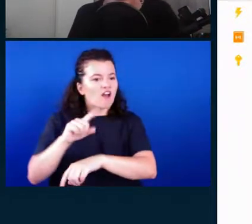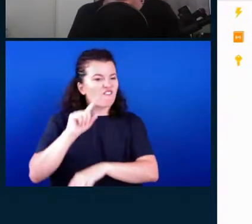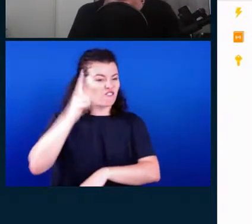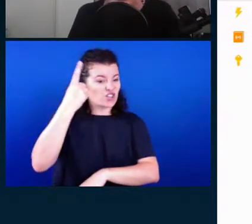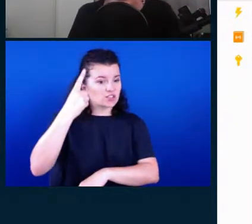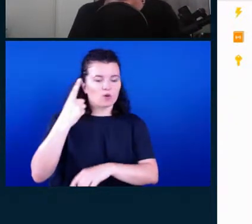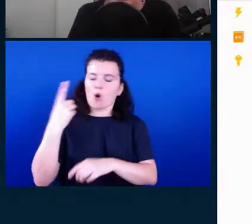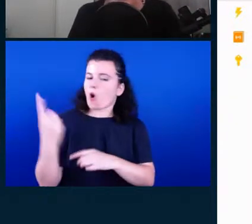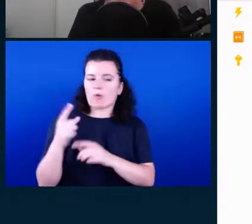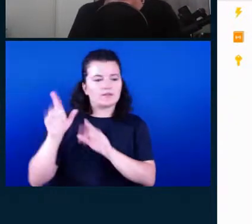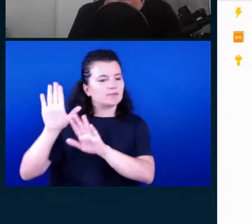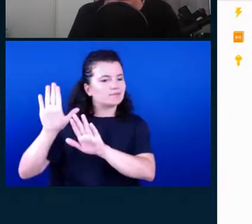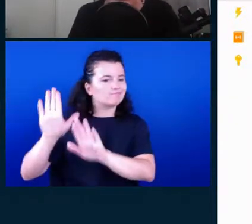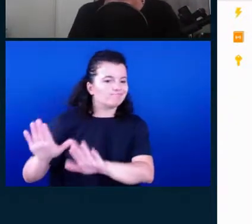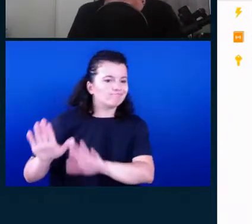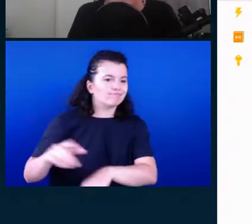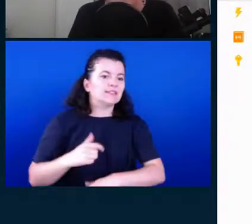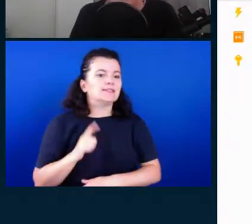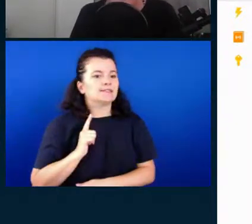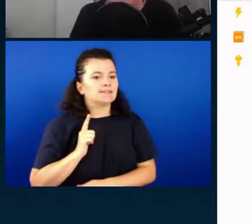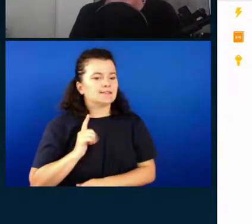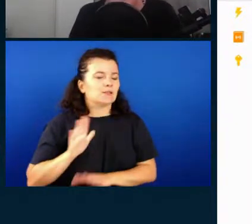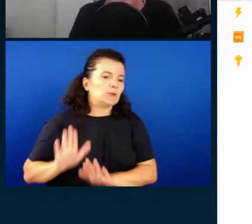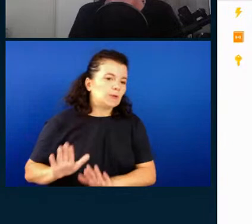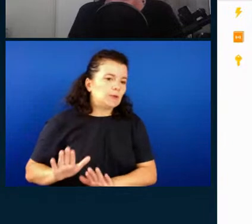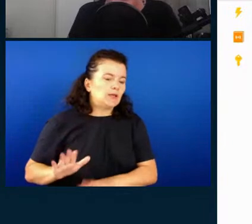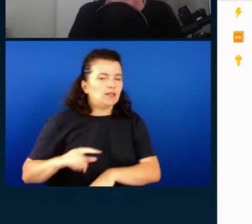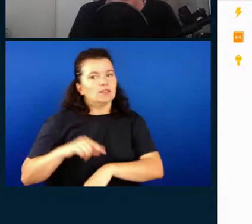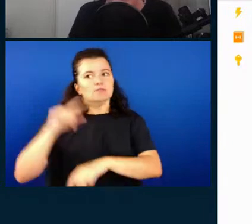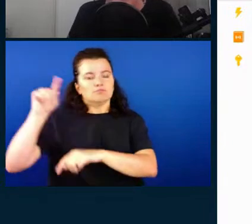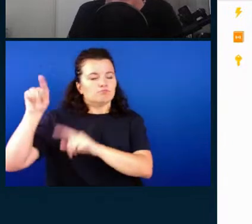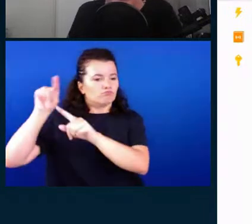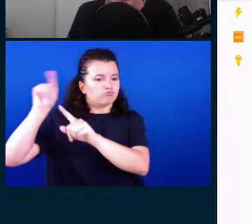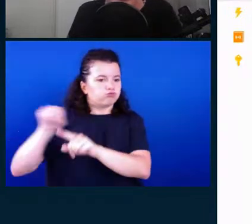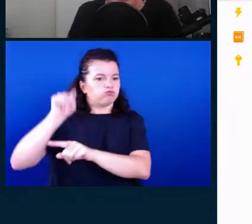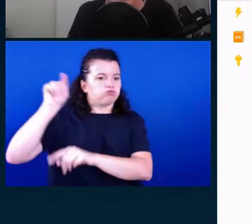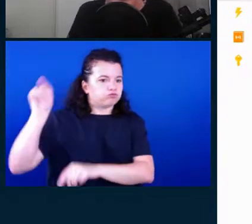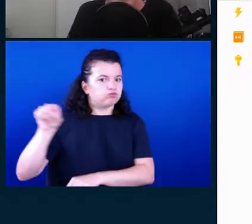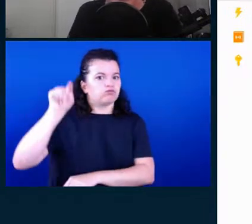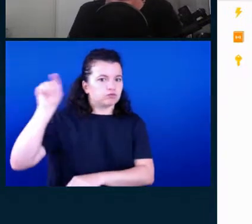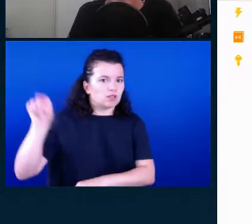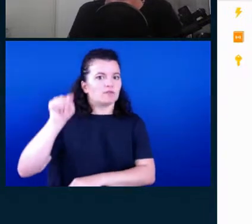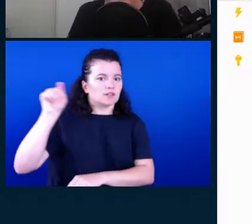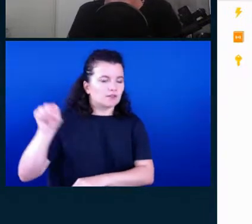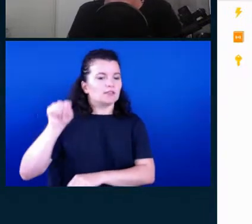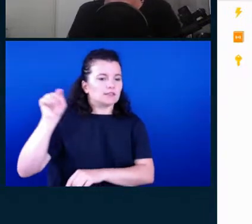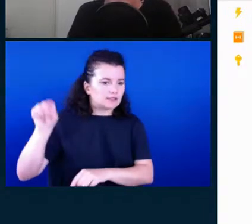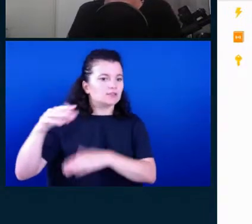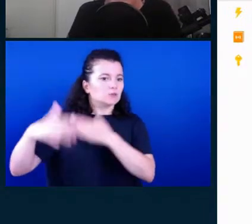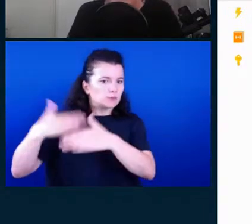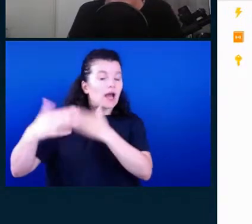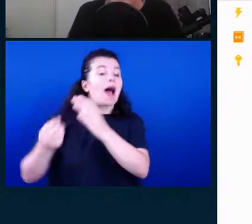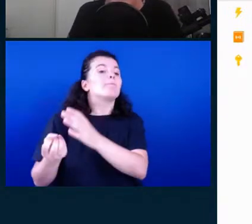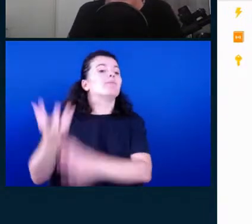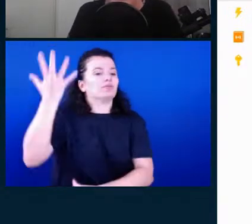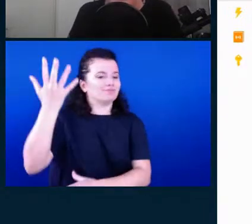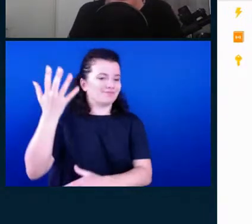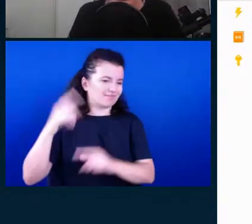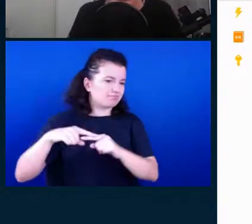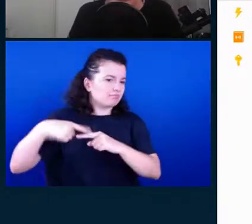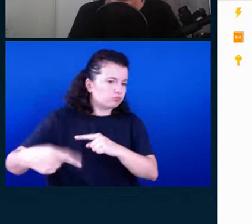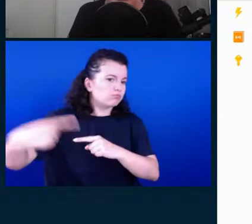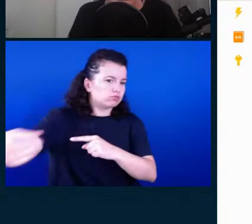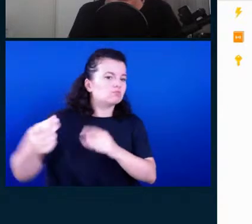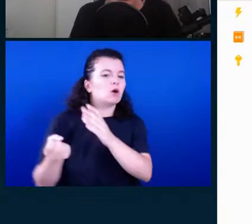while to start the AZ module and have that cold start in there. So for an HTTP request, that might